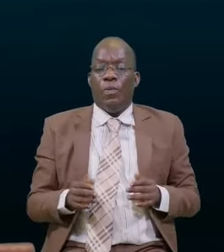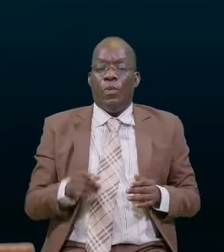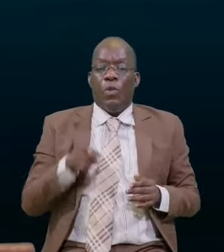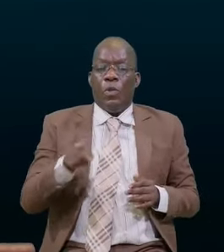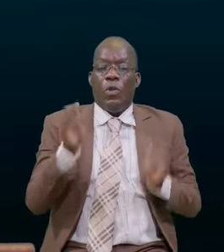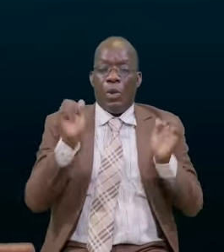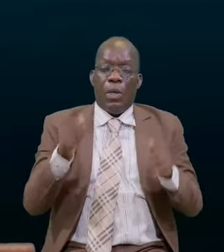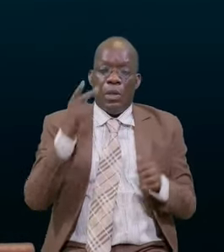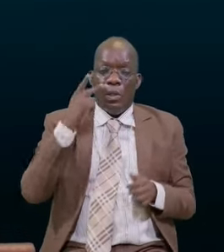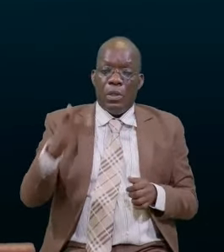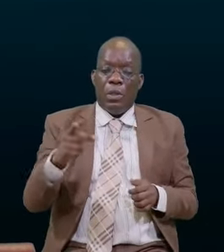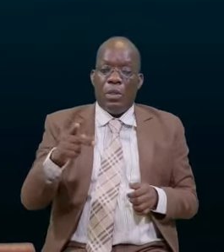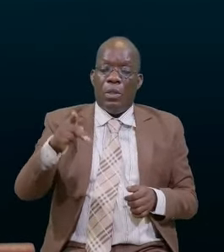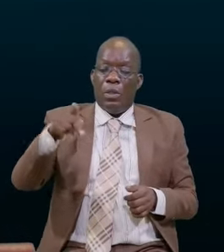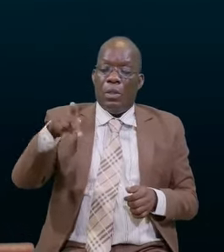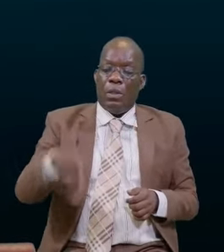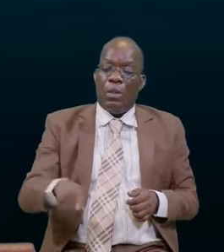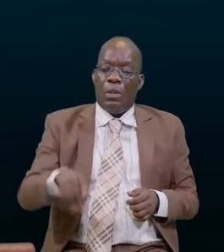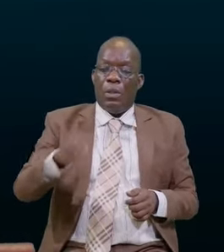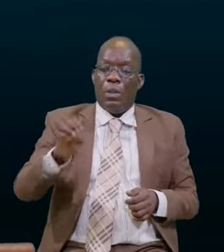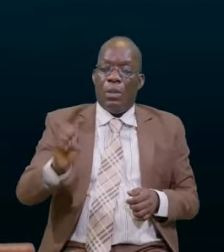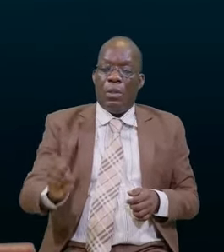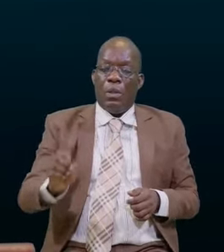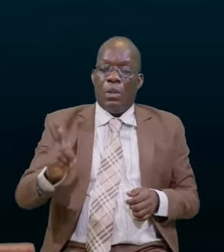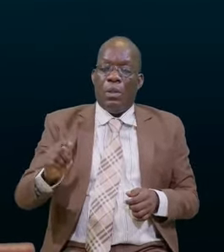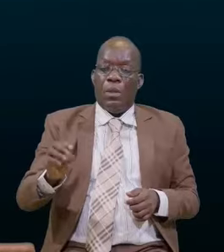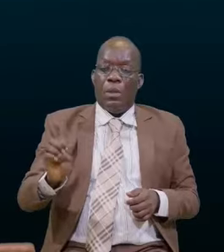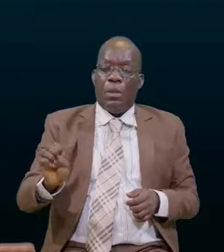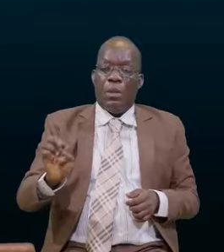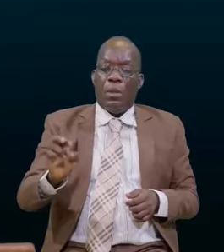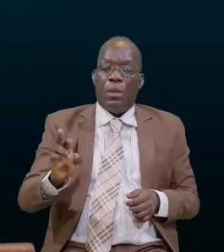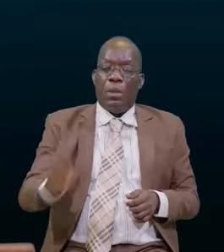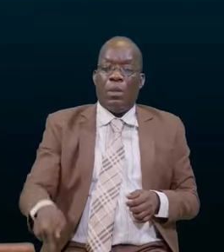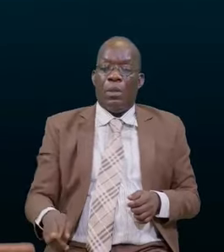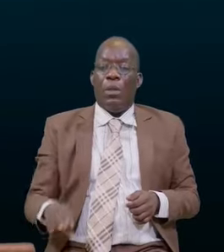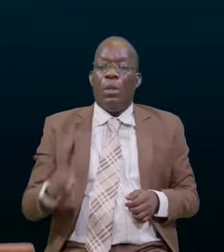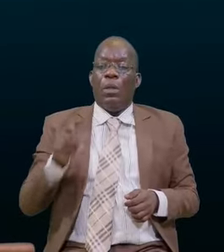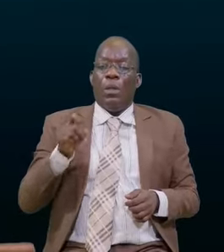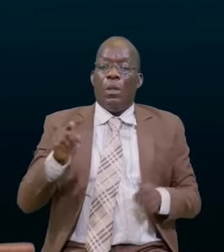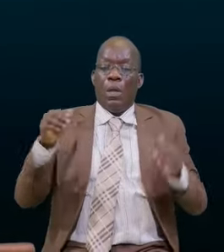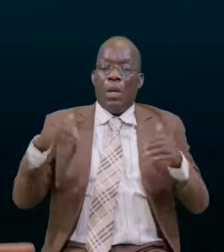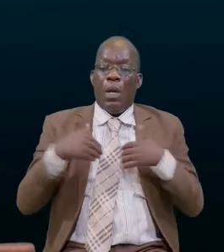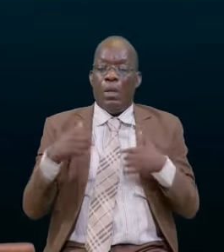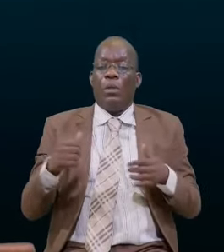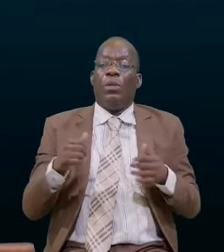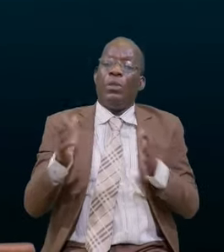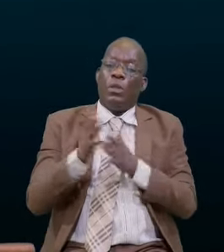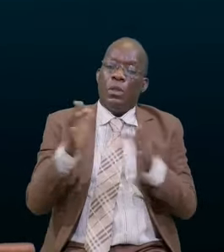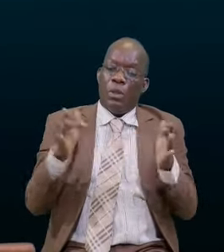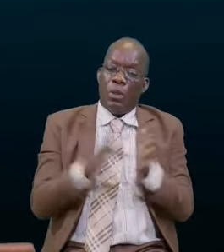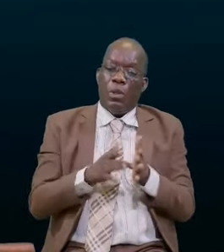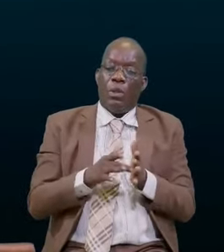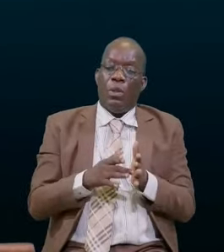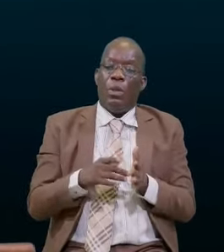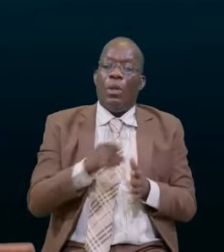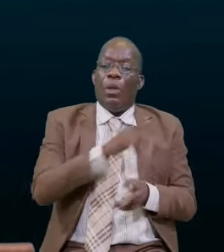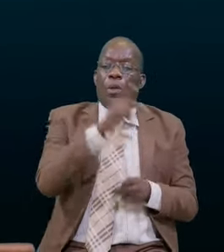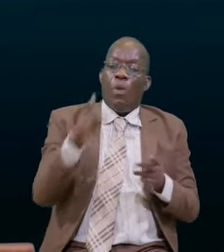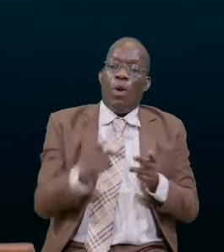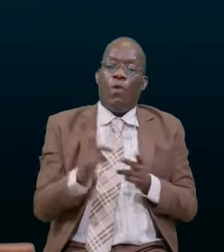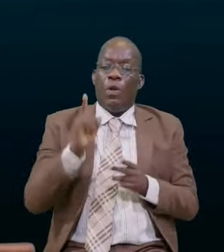Peter Peter thank God that he had the mentor Jesus Christ the perfect one as the